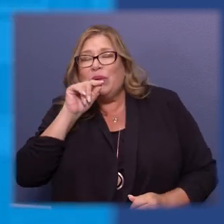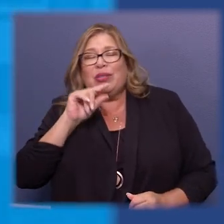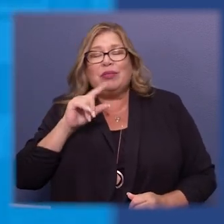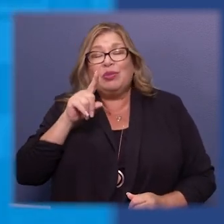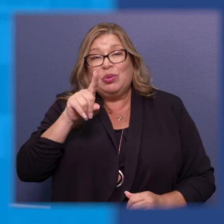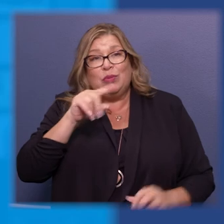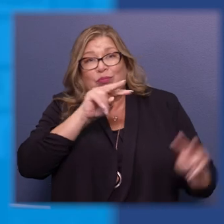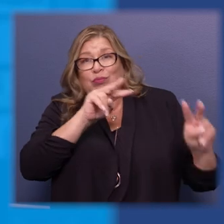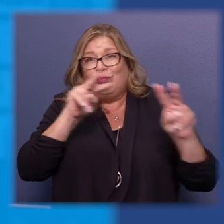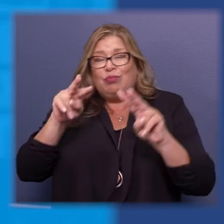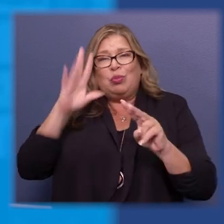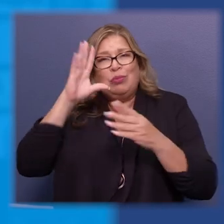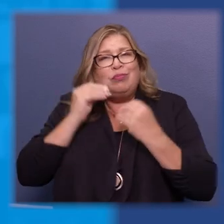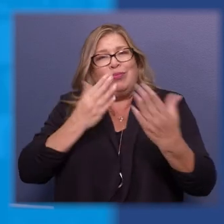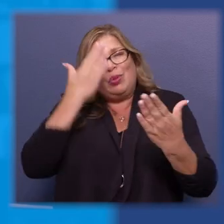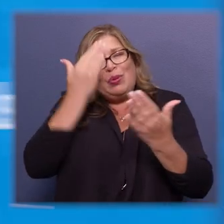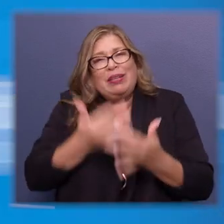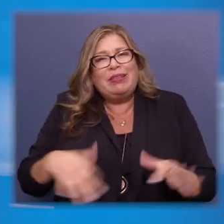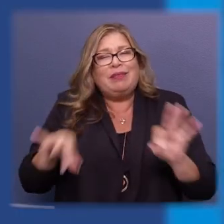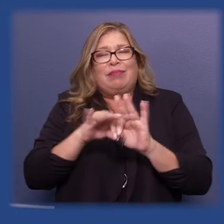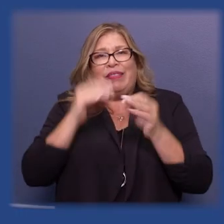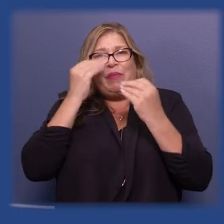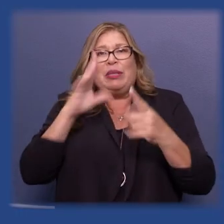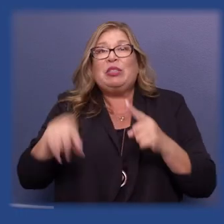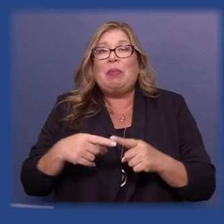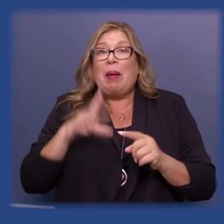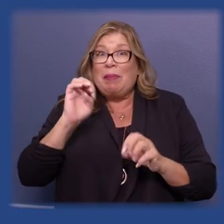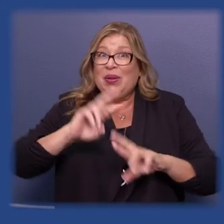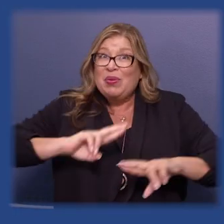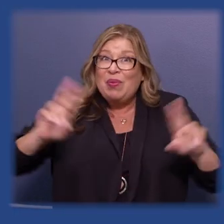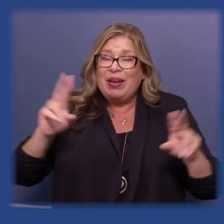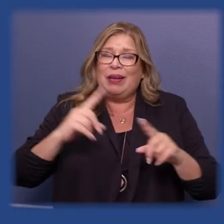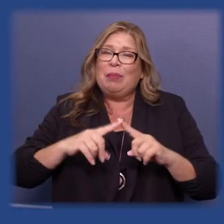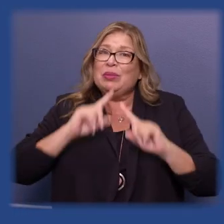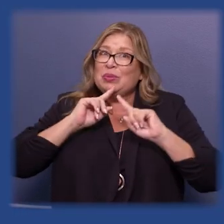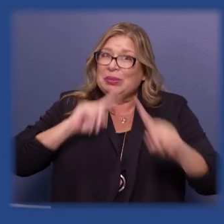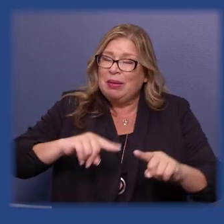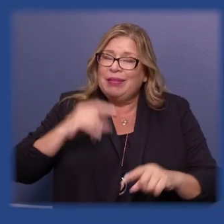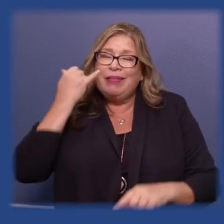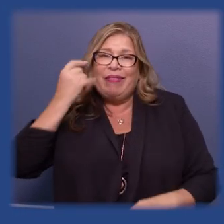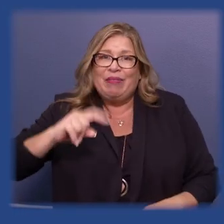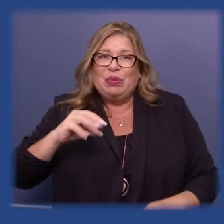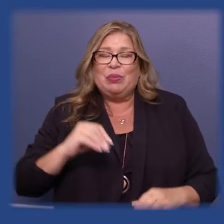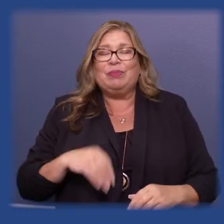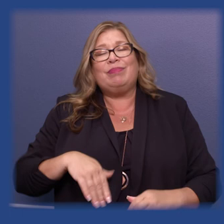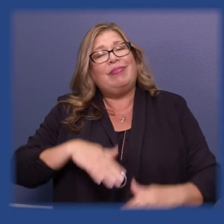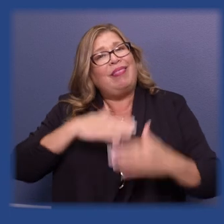I want to thank you and remind you, let's be prepared, California.